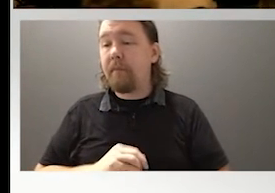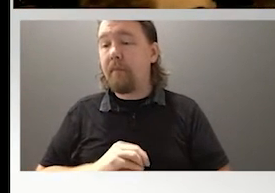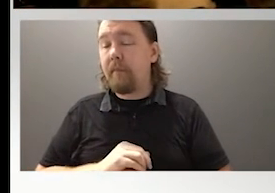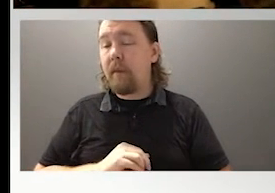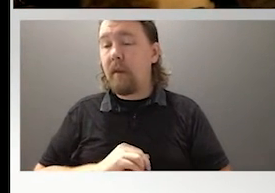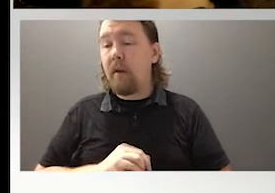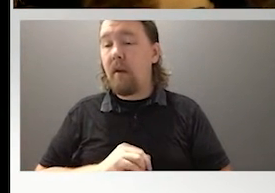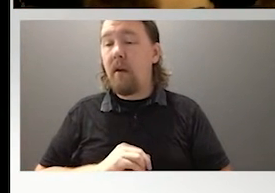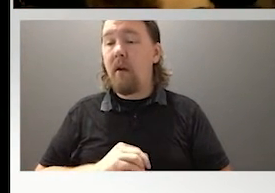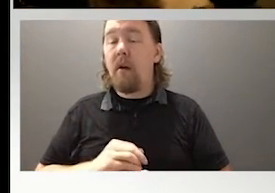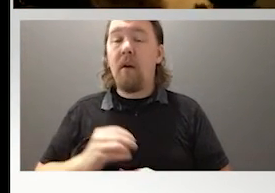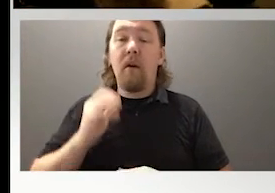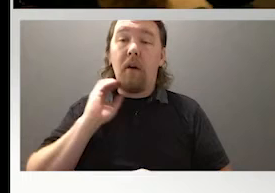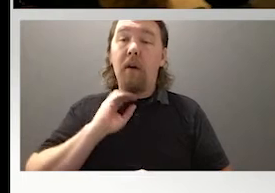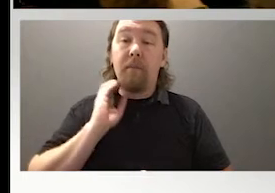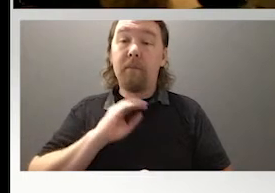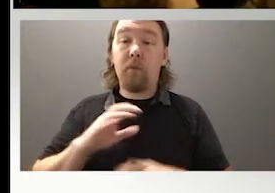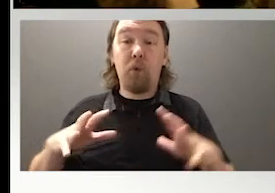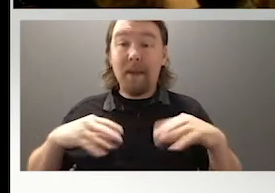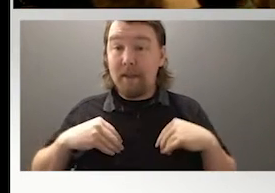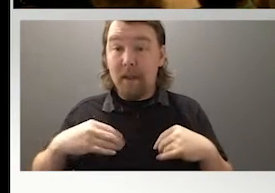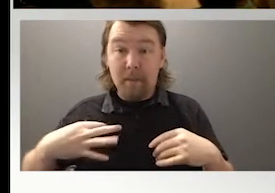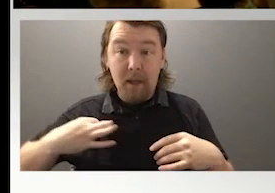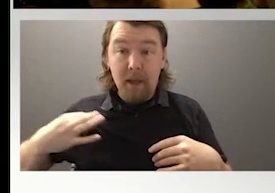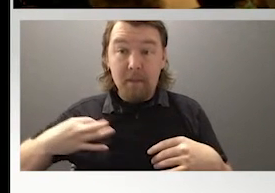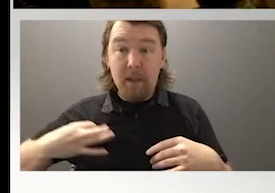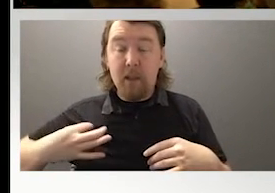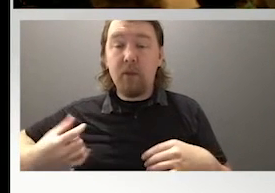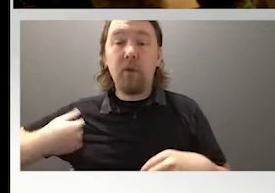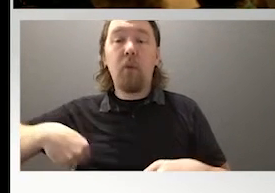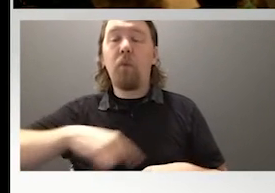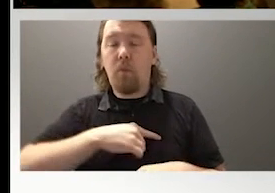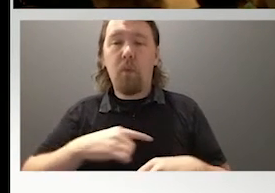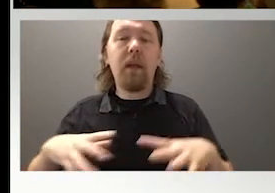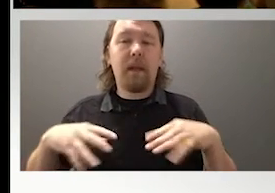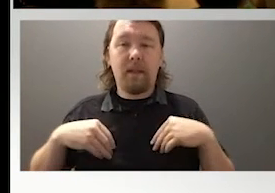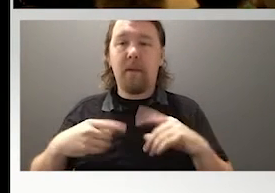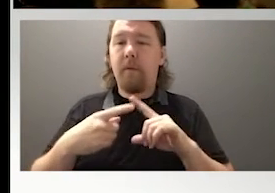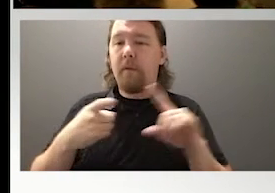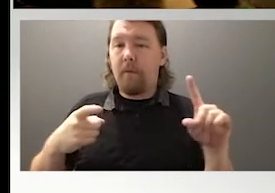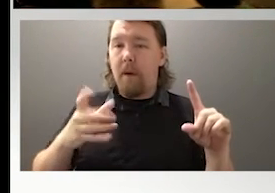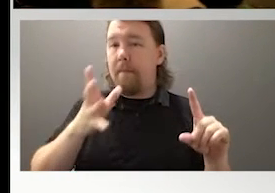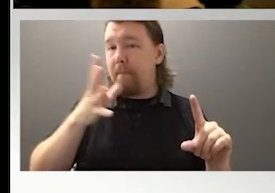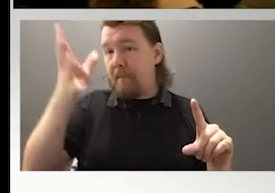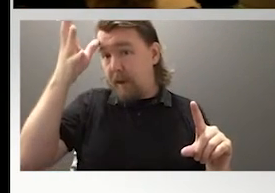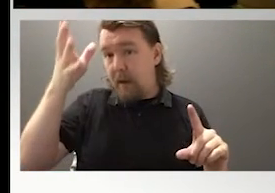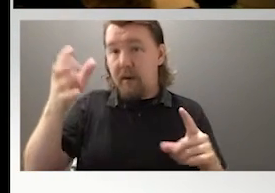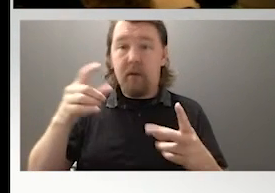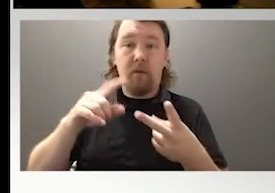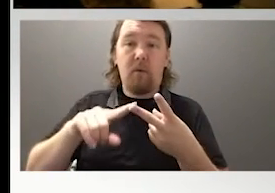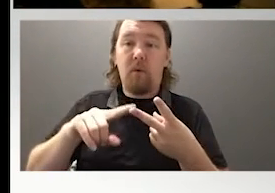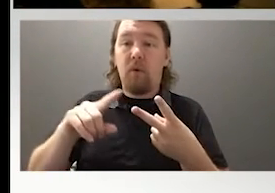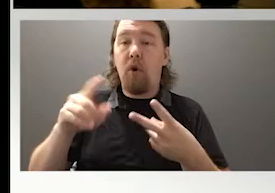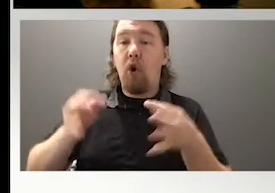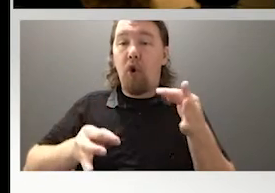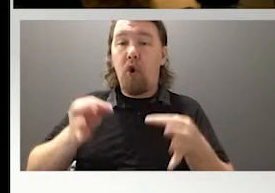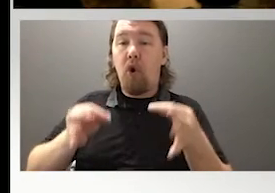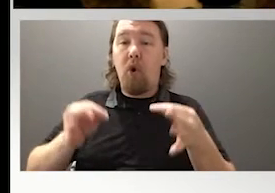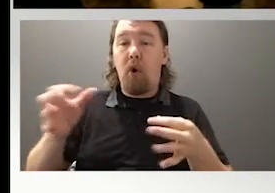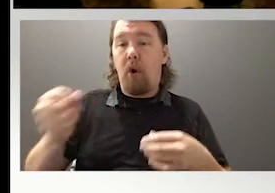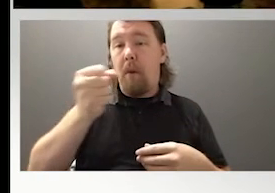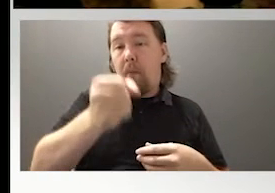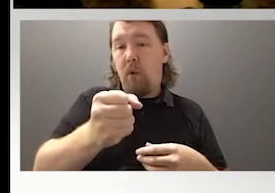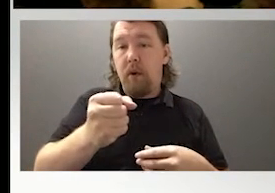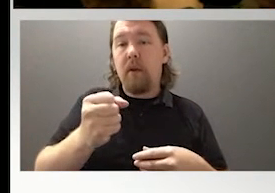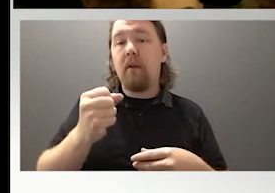So in order to accept an application, we accept them from a parent or a court-appointed guardian for